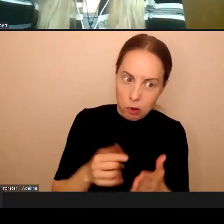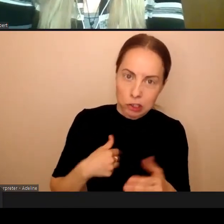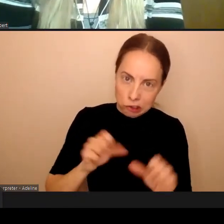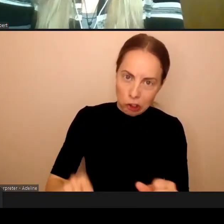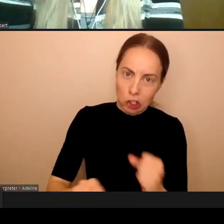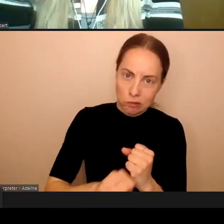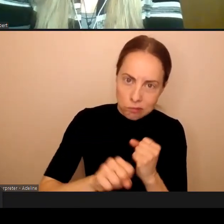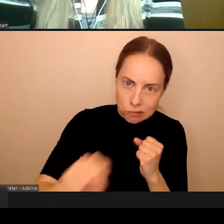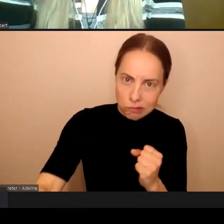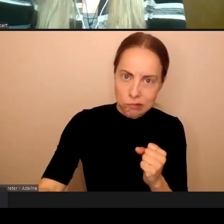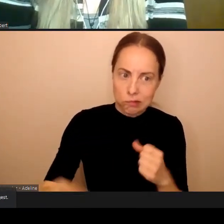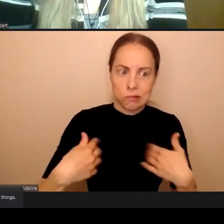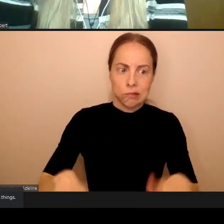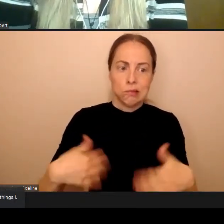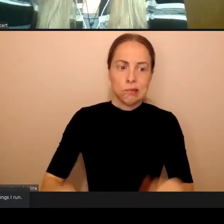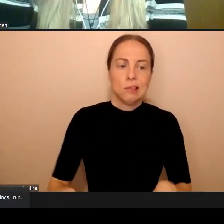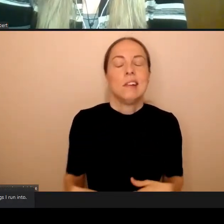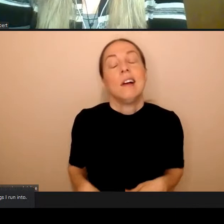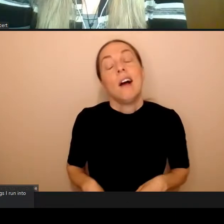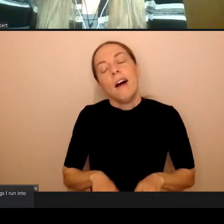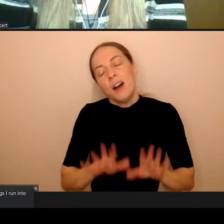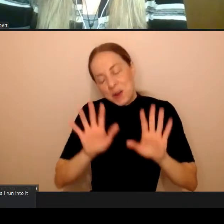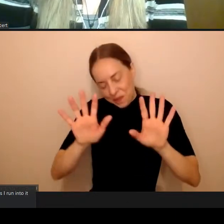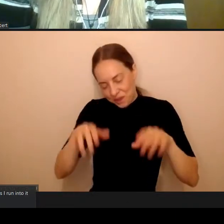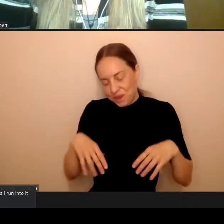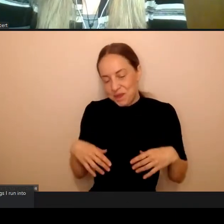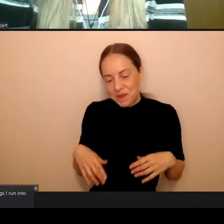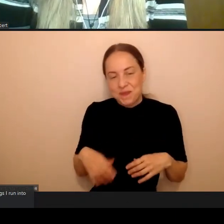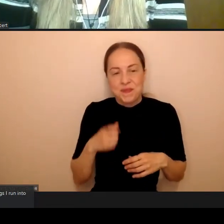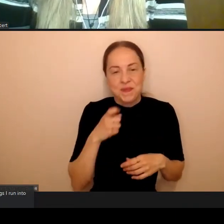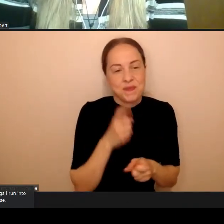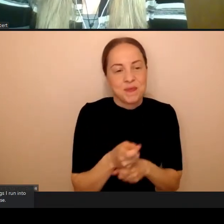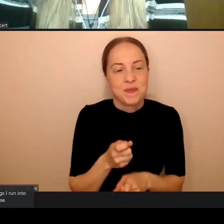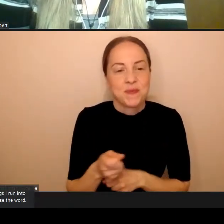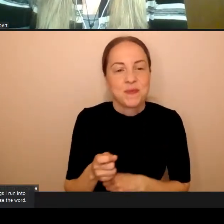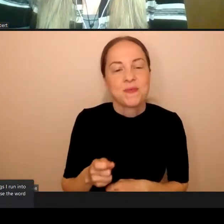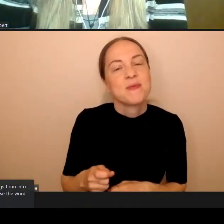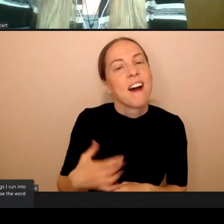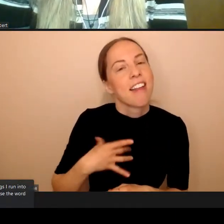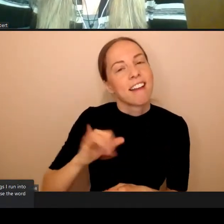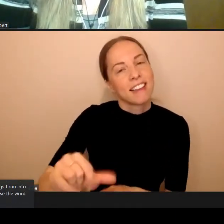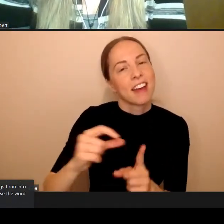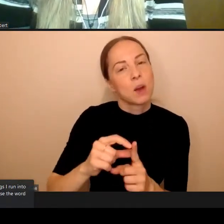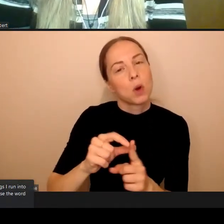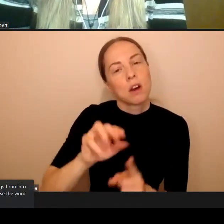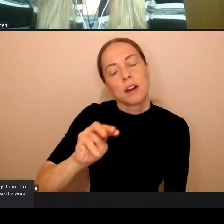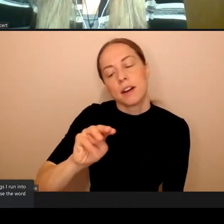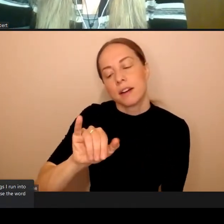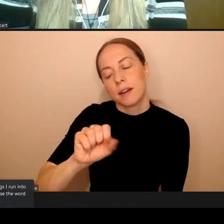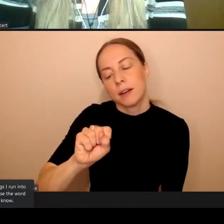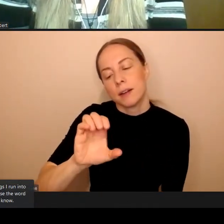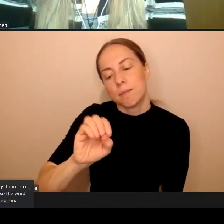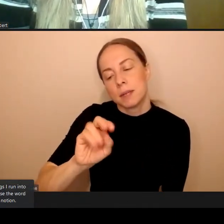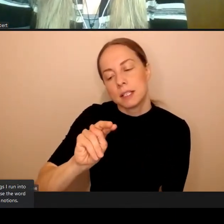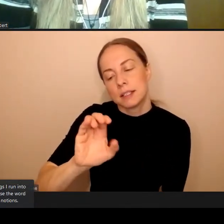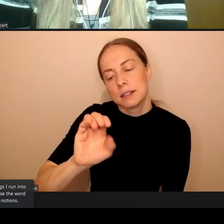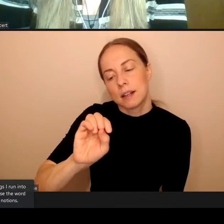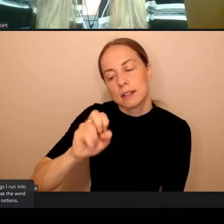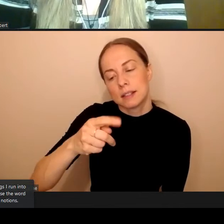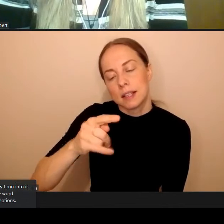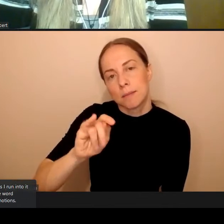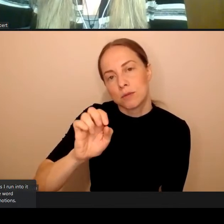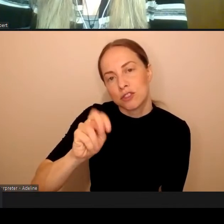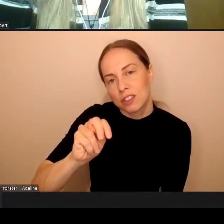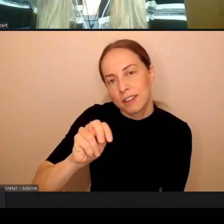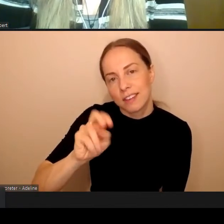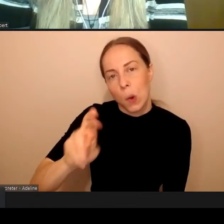Honestly, one of the biggest things I run into, and it's great that you use the word misconception and preconceived notions.